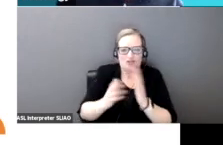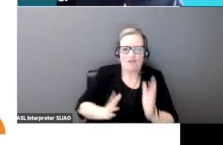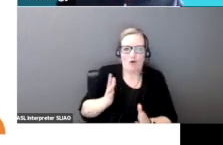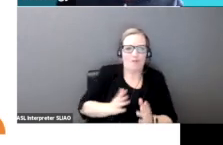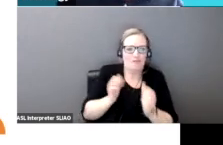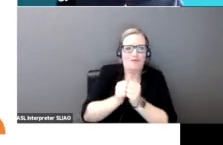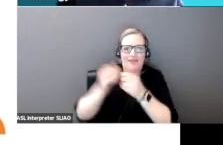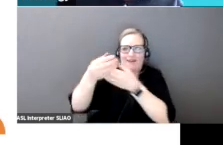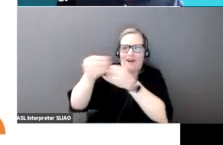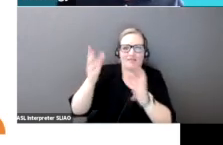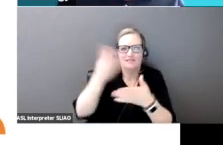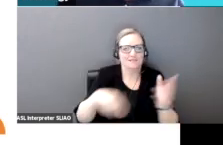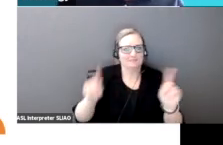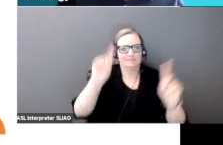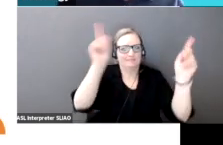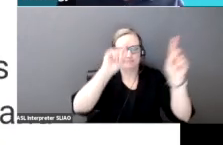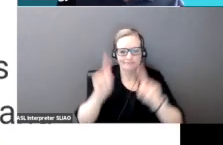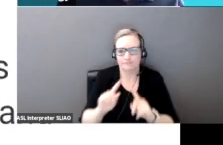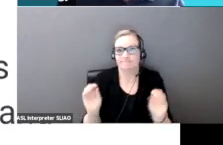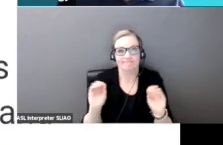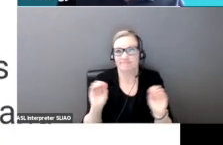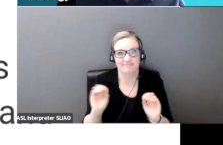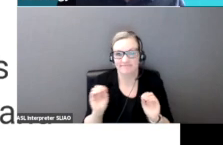So moving on, other forms of IP.